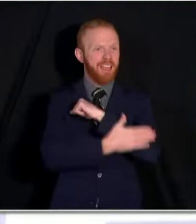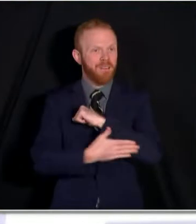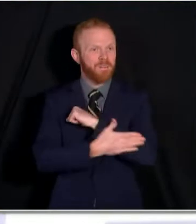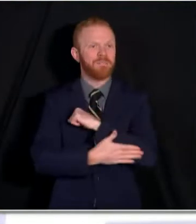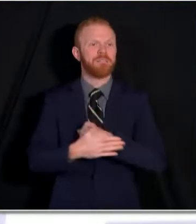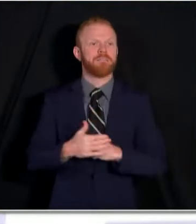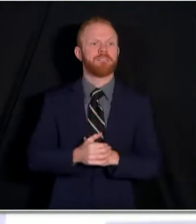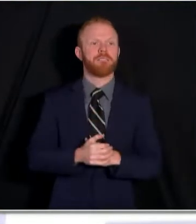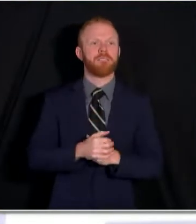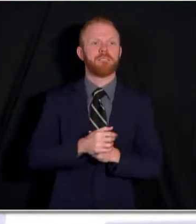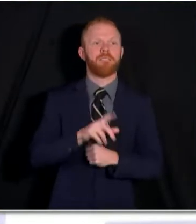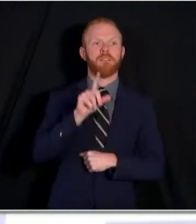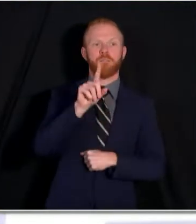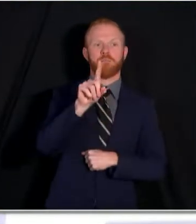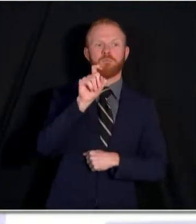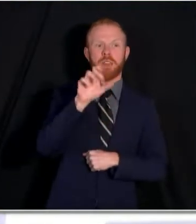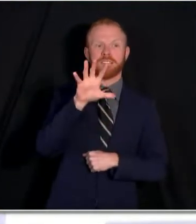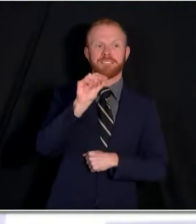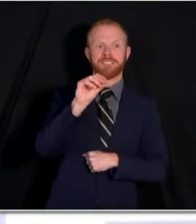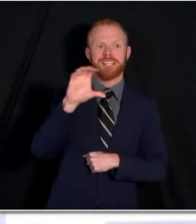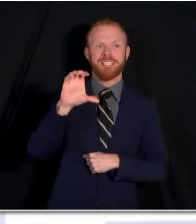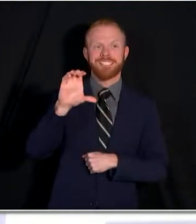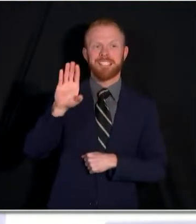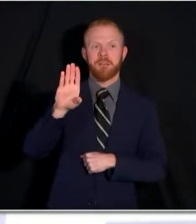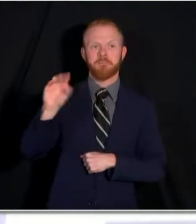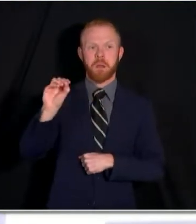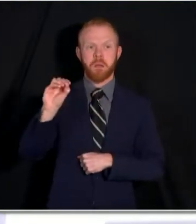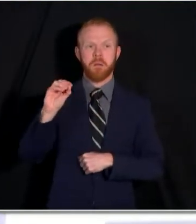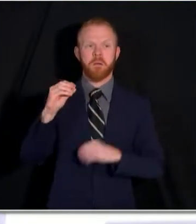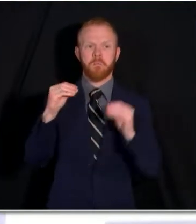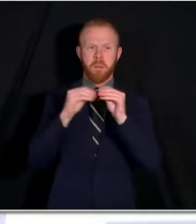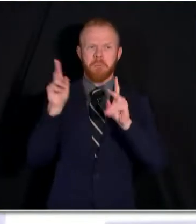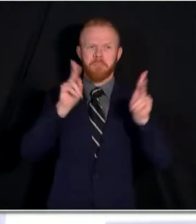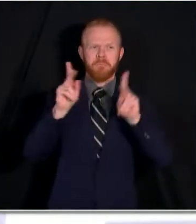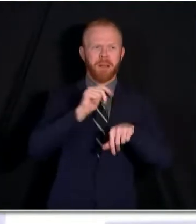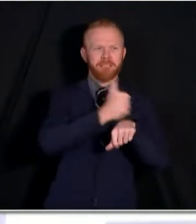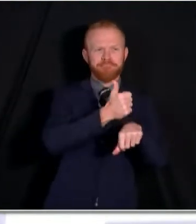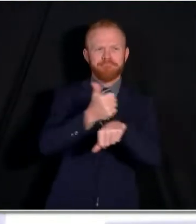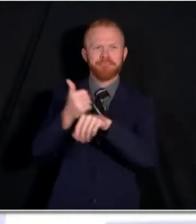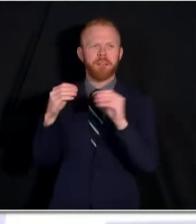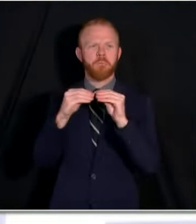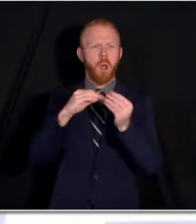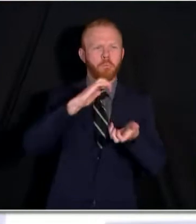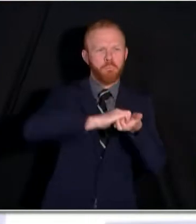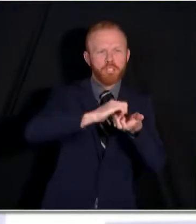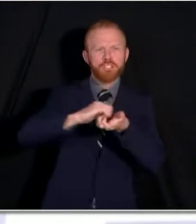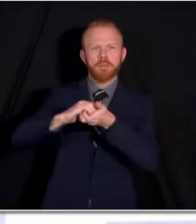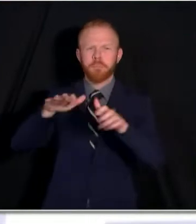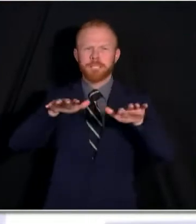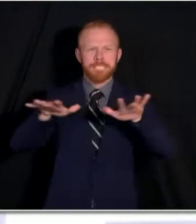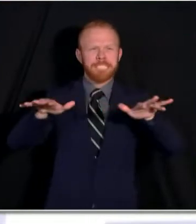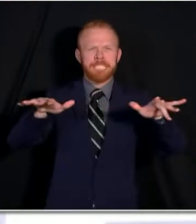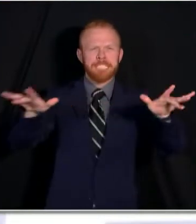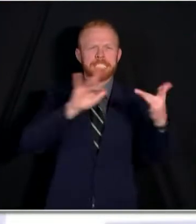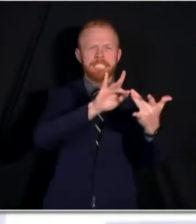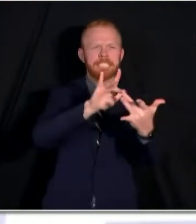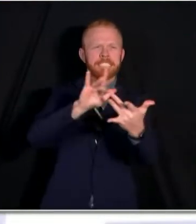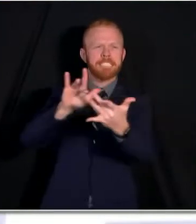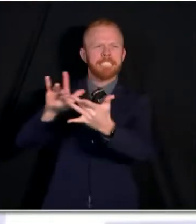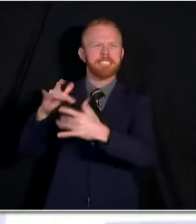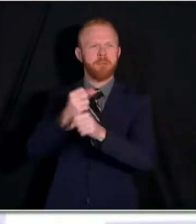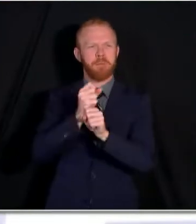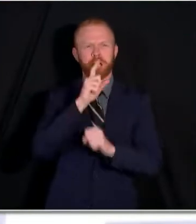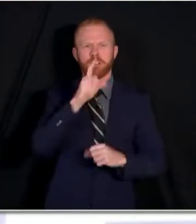150 CBOs strong, focusing on trusted messenger status to make sure that we are in language, culturally